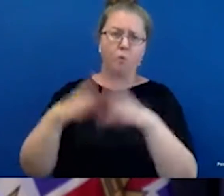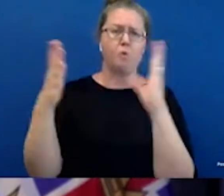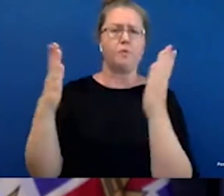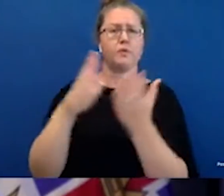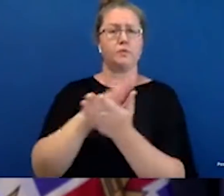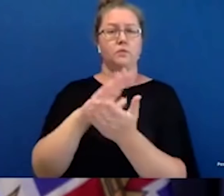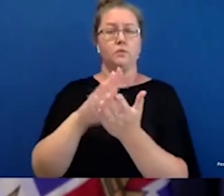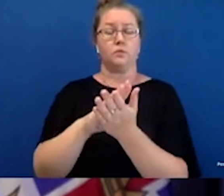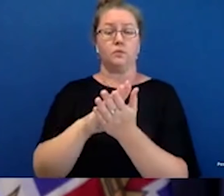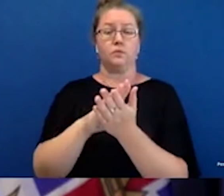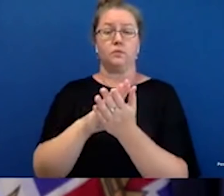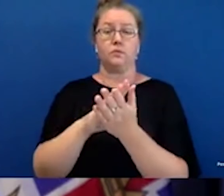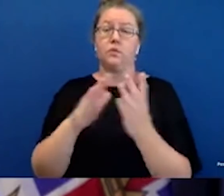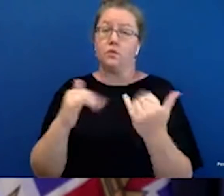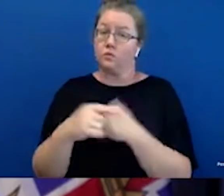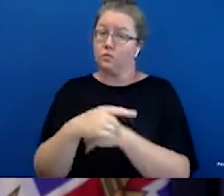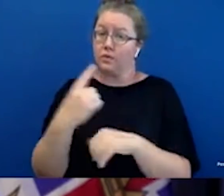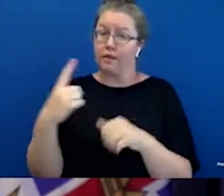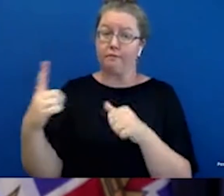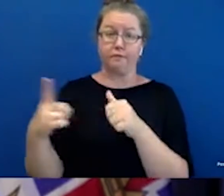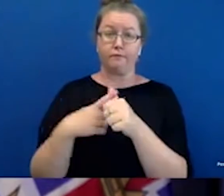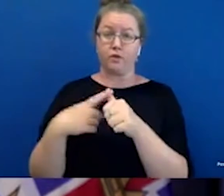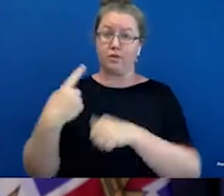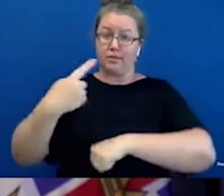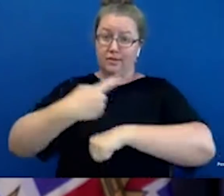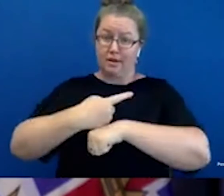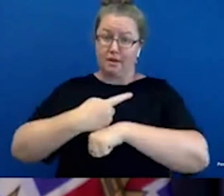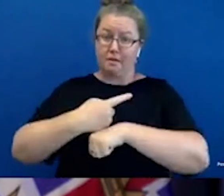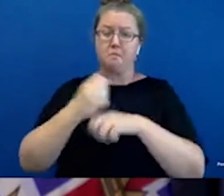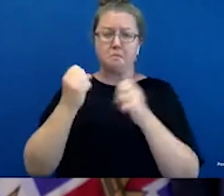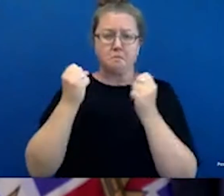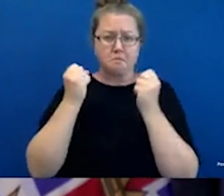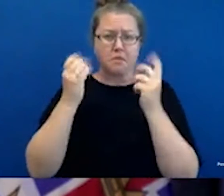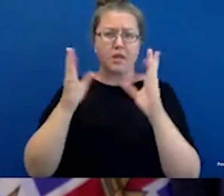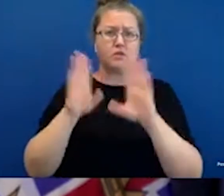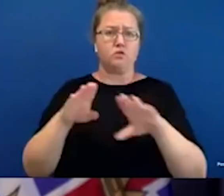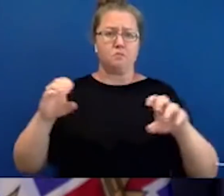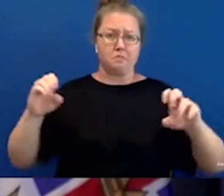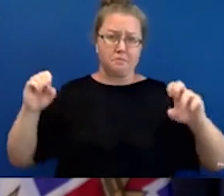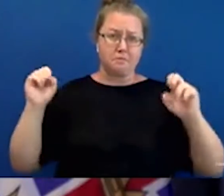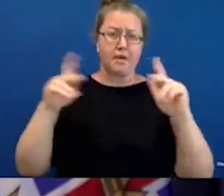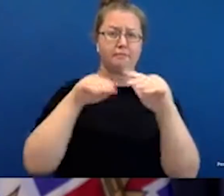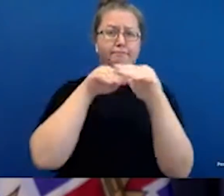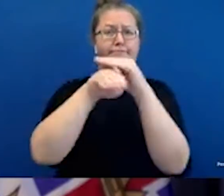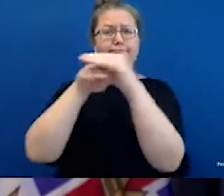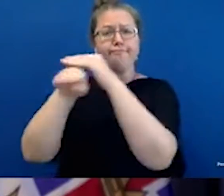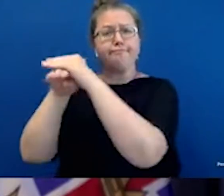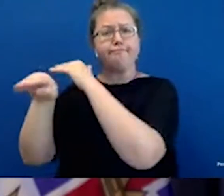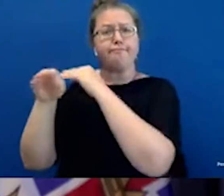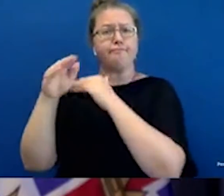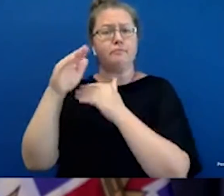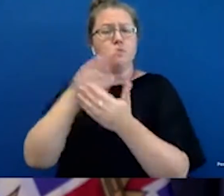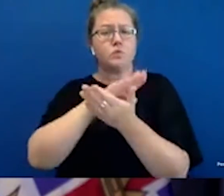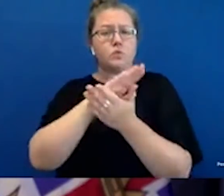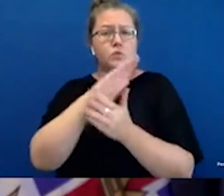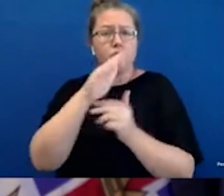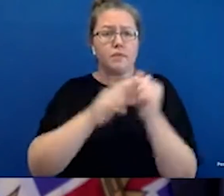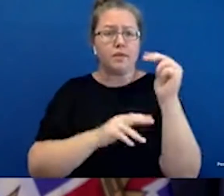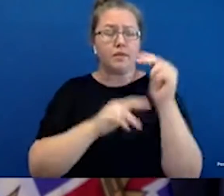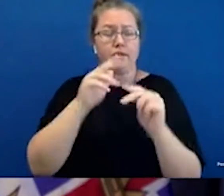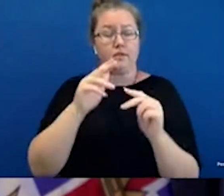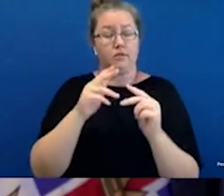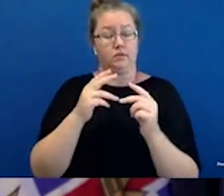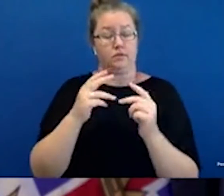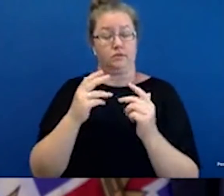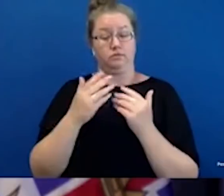be a learning experience. Today was day one for many children, and we will all be learning over the next few weeks. And we'll be doing